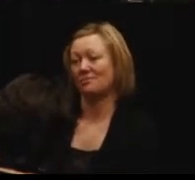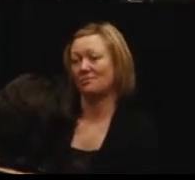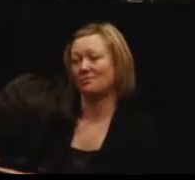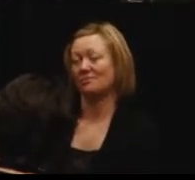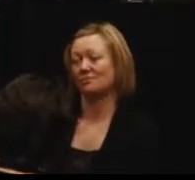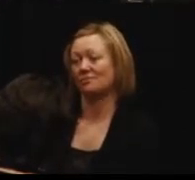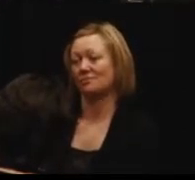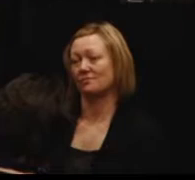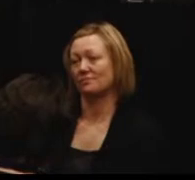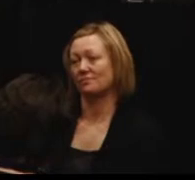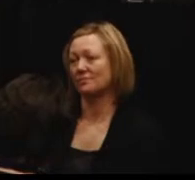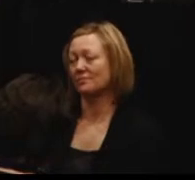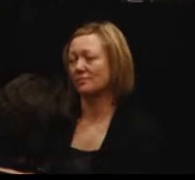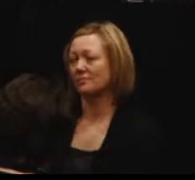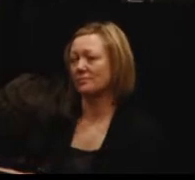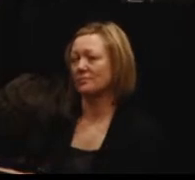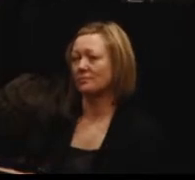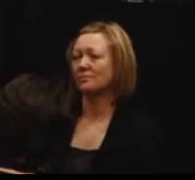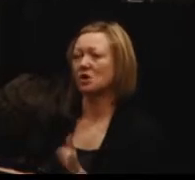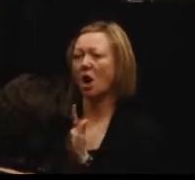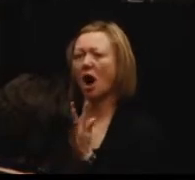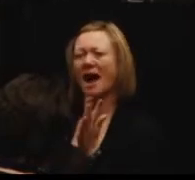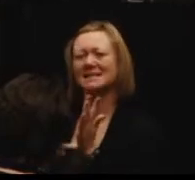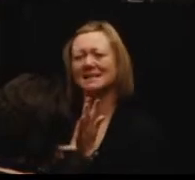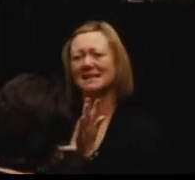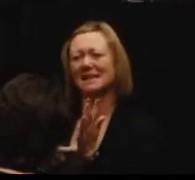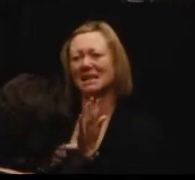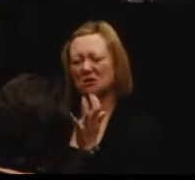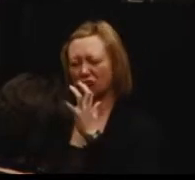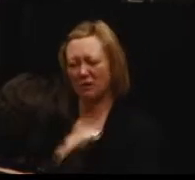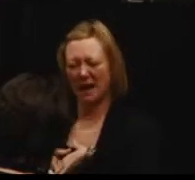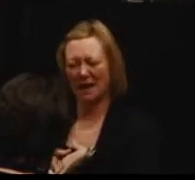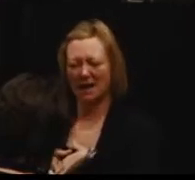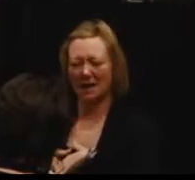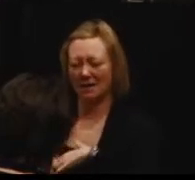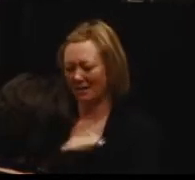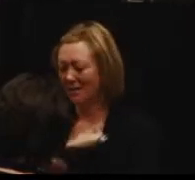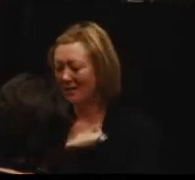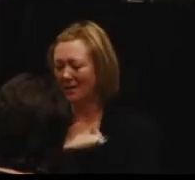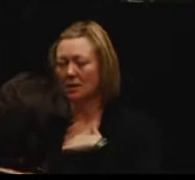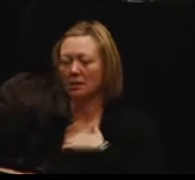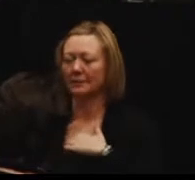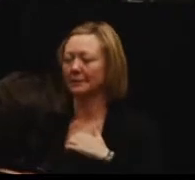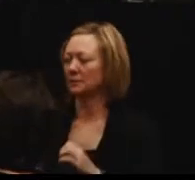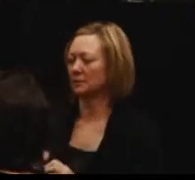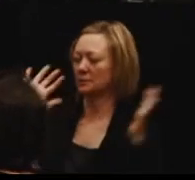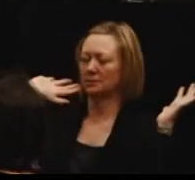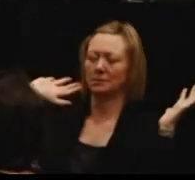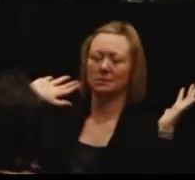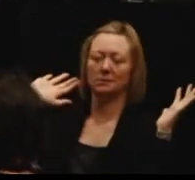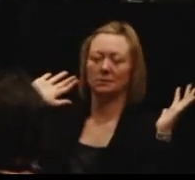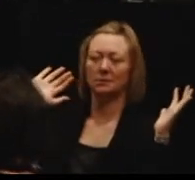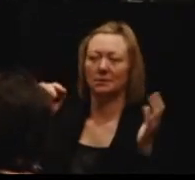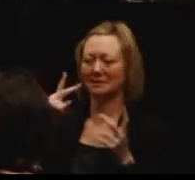rec, it was seen as a no-go place. And I think we lost a lot of people at that time who should have been coming through.